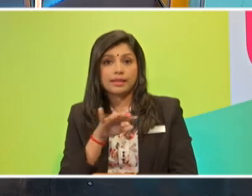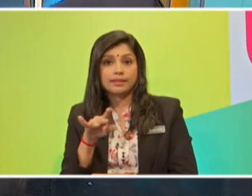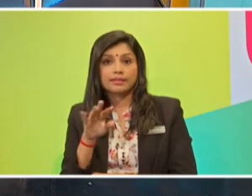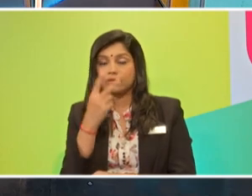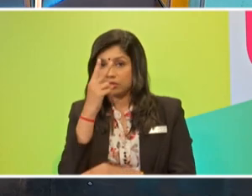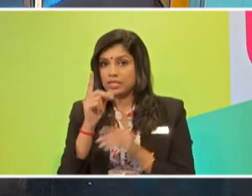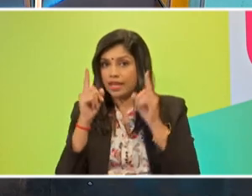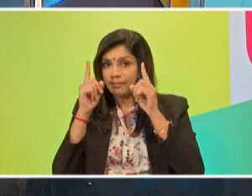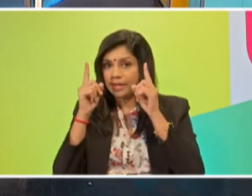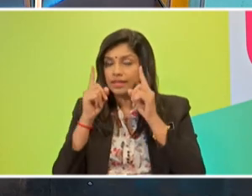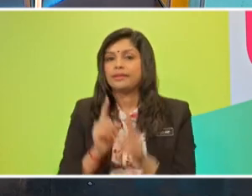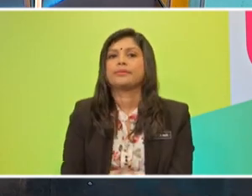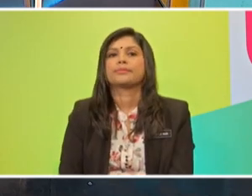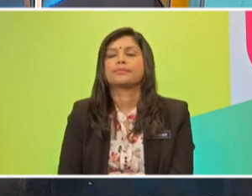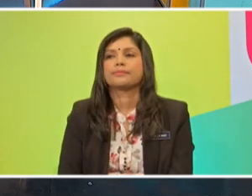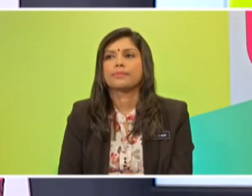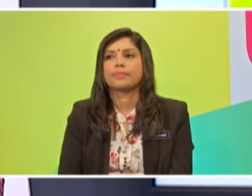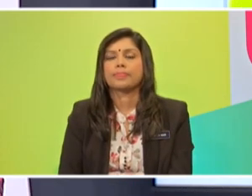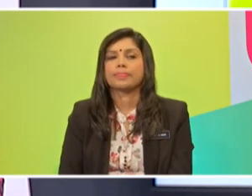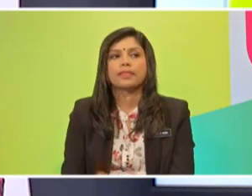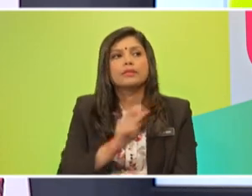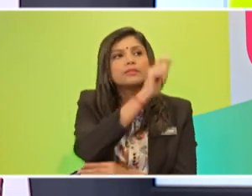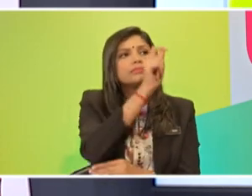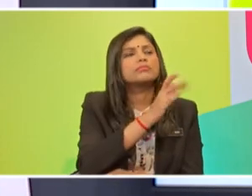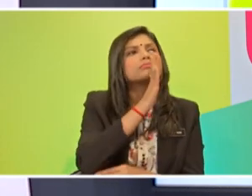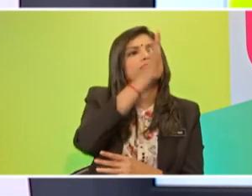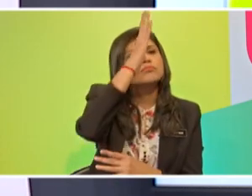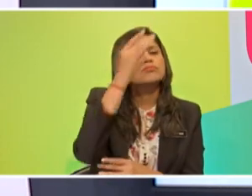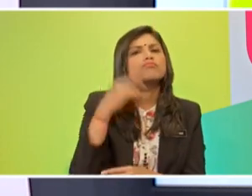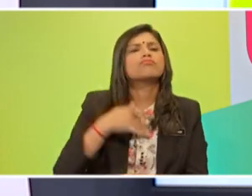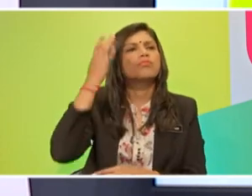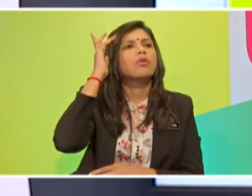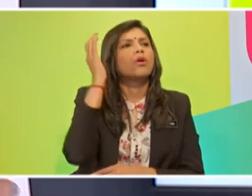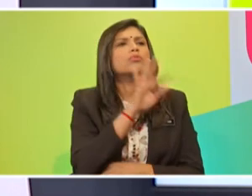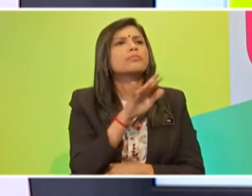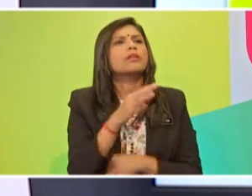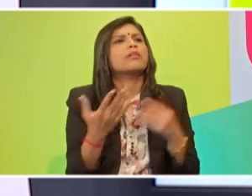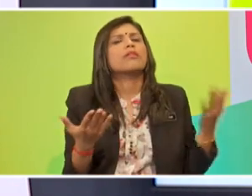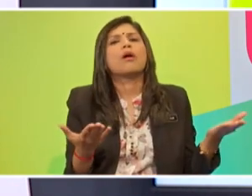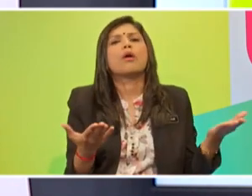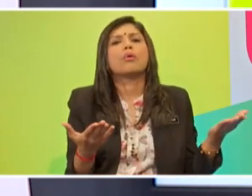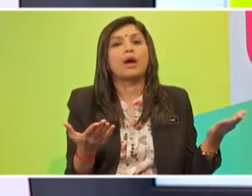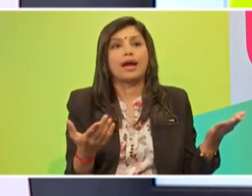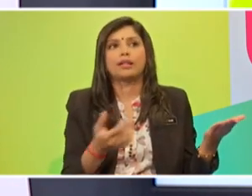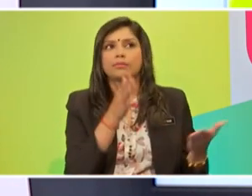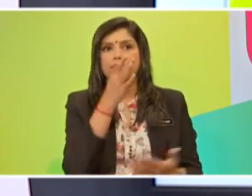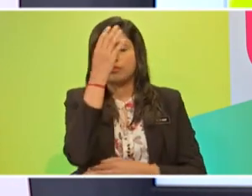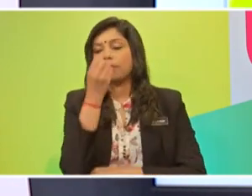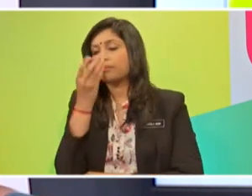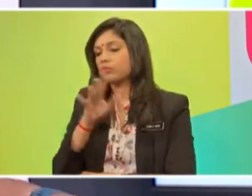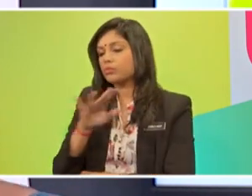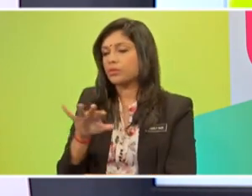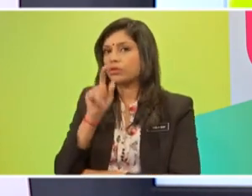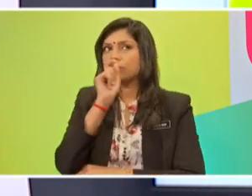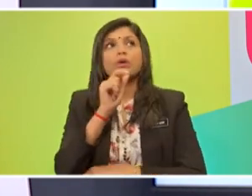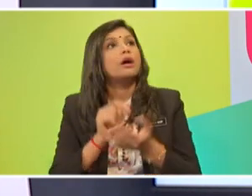children, you can ask help from your parents or your teachers at school, okay? Okay, and